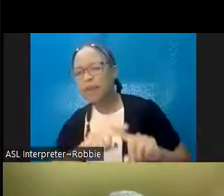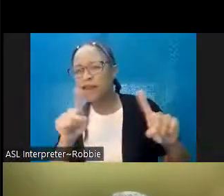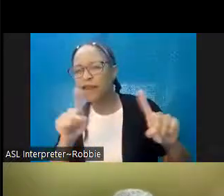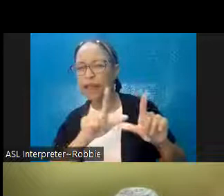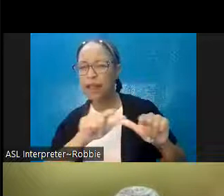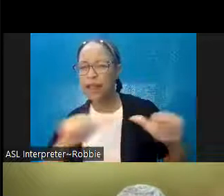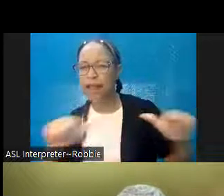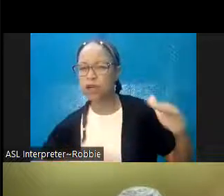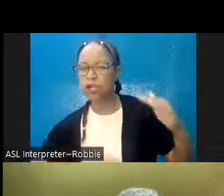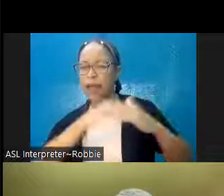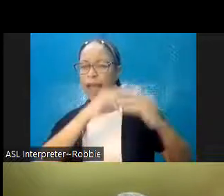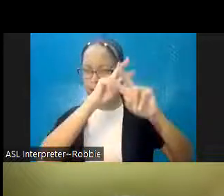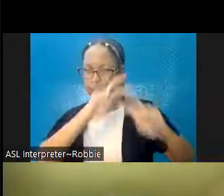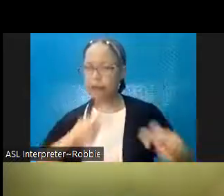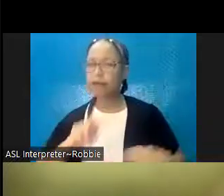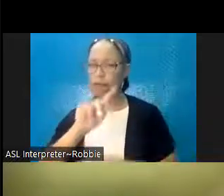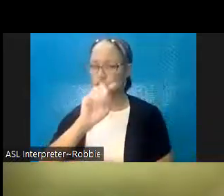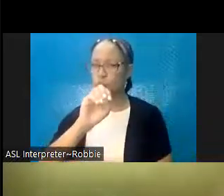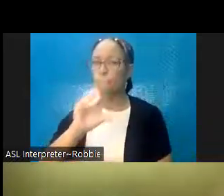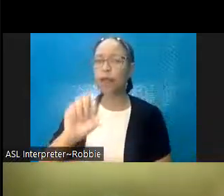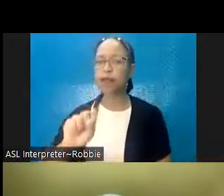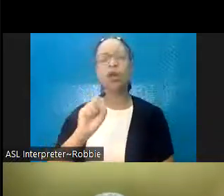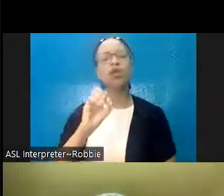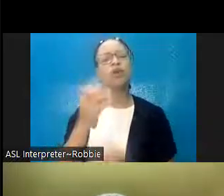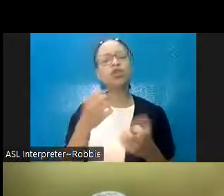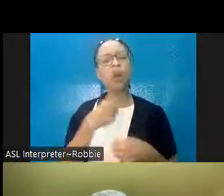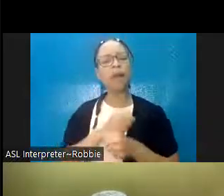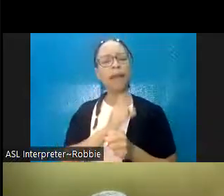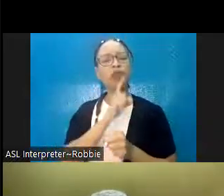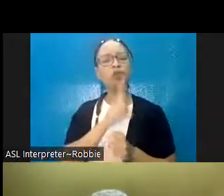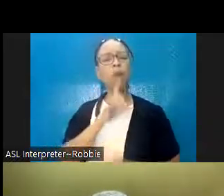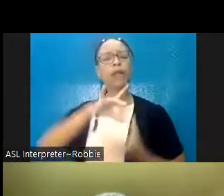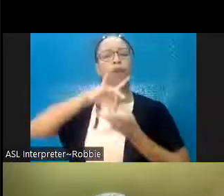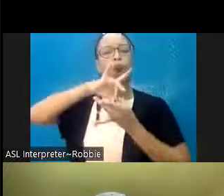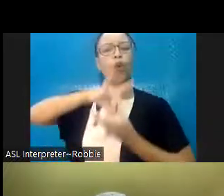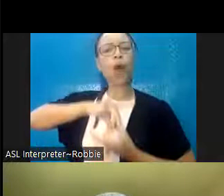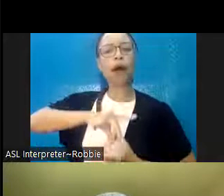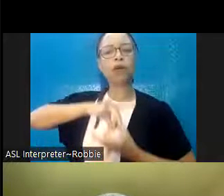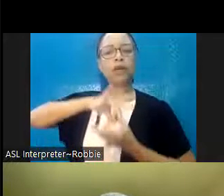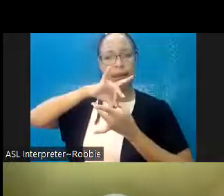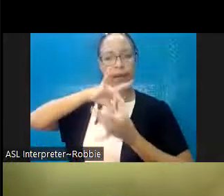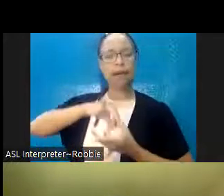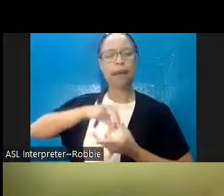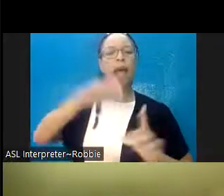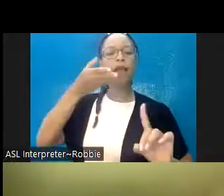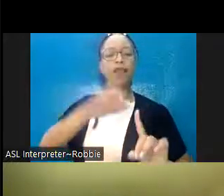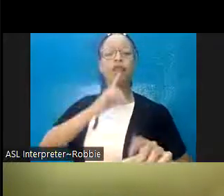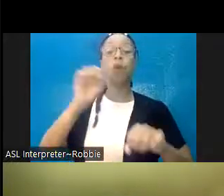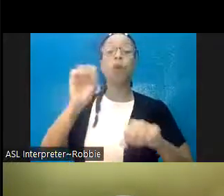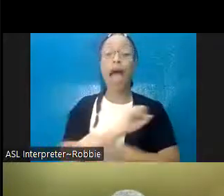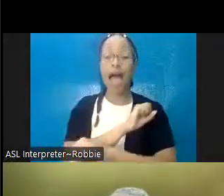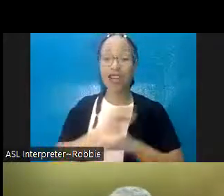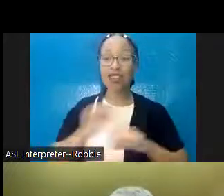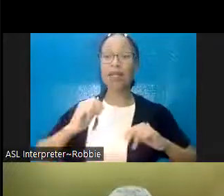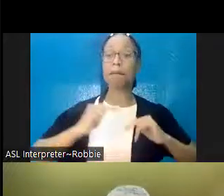the capacity assessment tool. So I wanted to actually just make sure we were grounded in this is what we're actually building